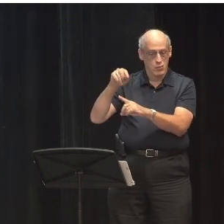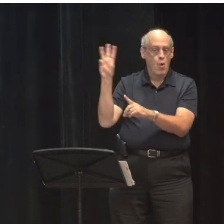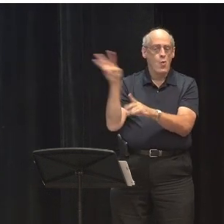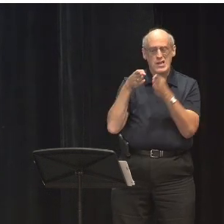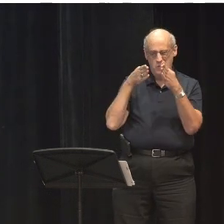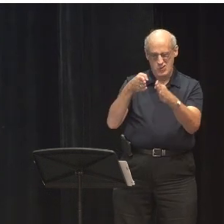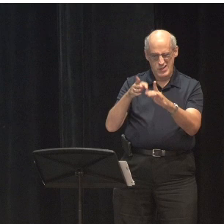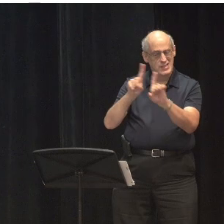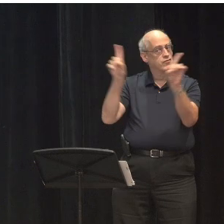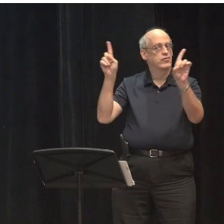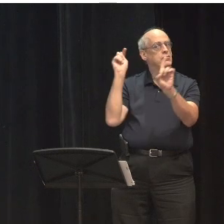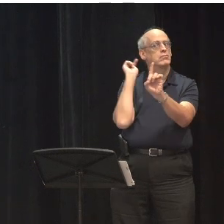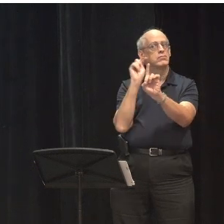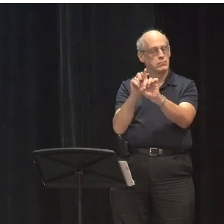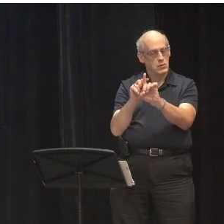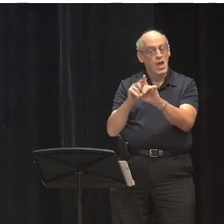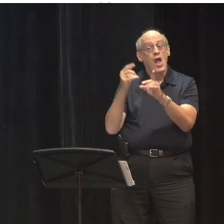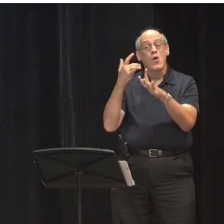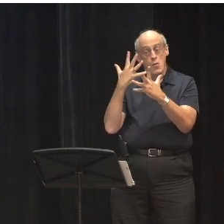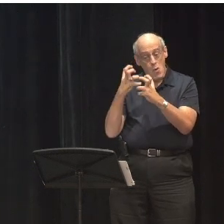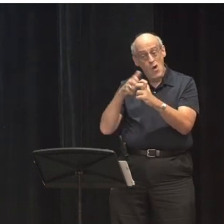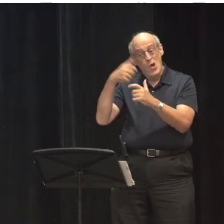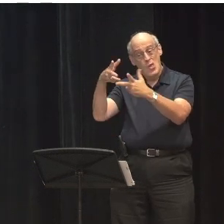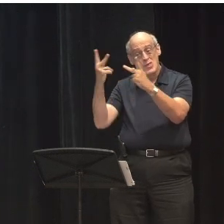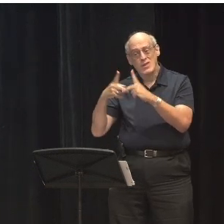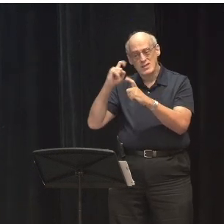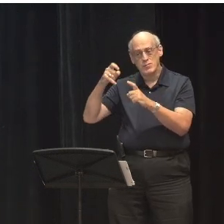hours requires a permit from the City of New York.